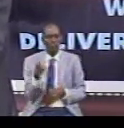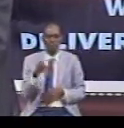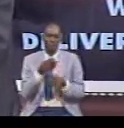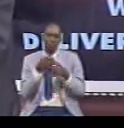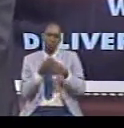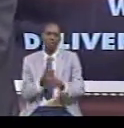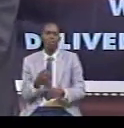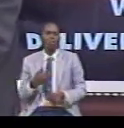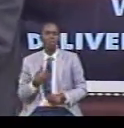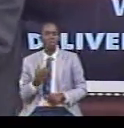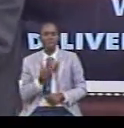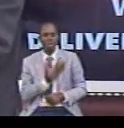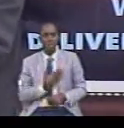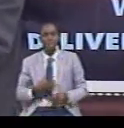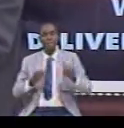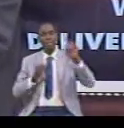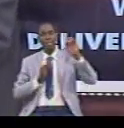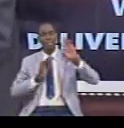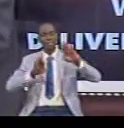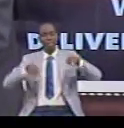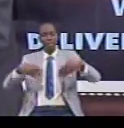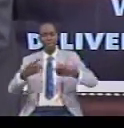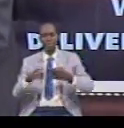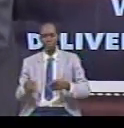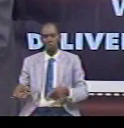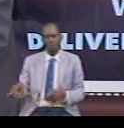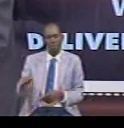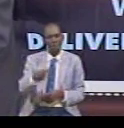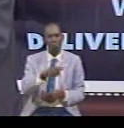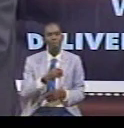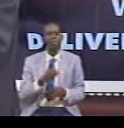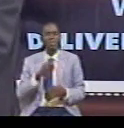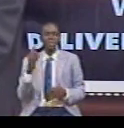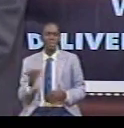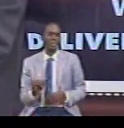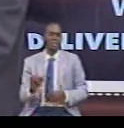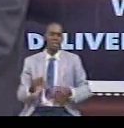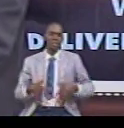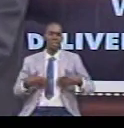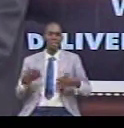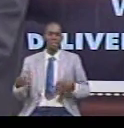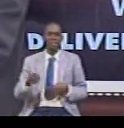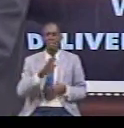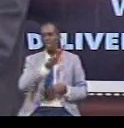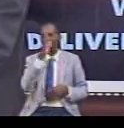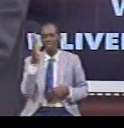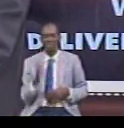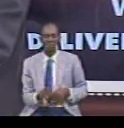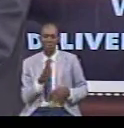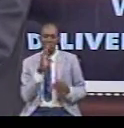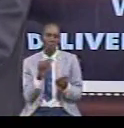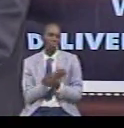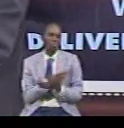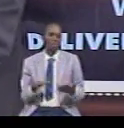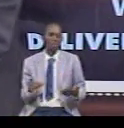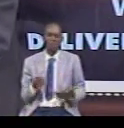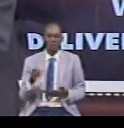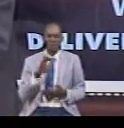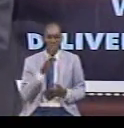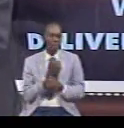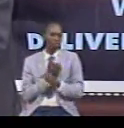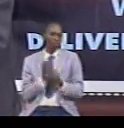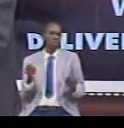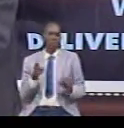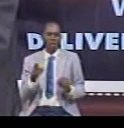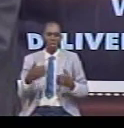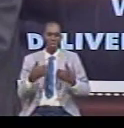unto them eternal life, and they shall never perish. They were saved. They had eternal life. He